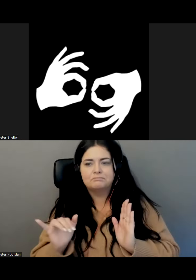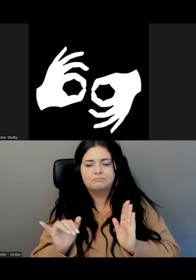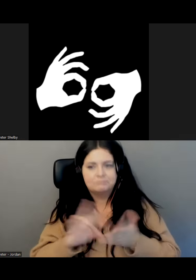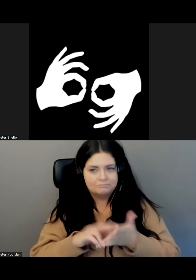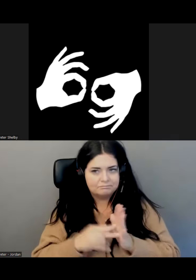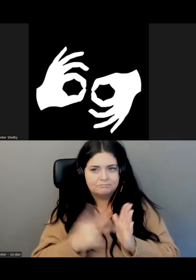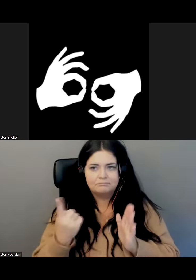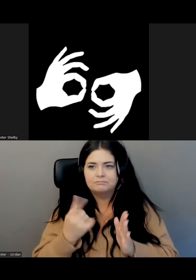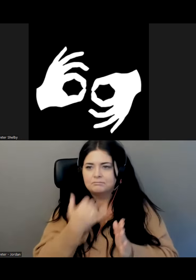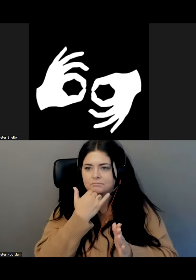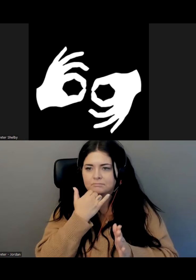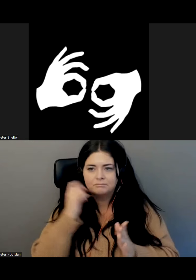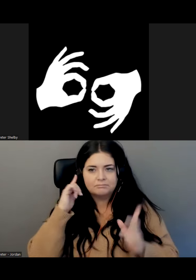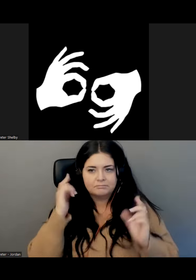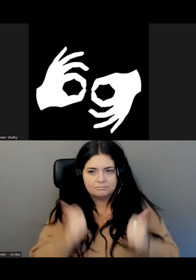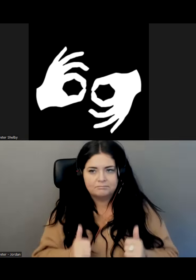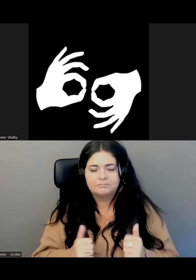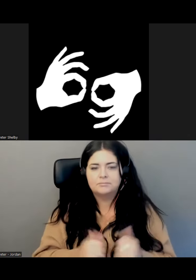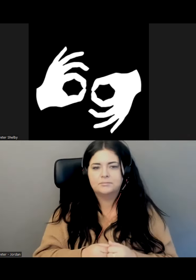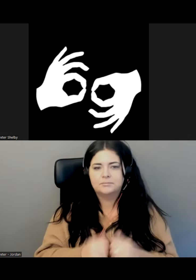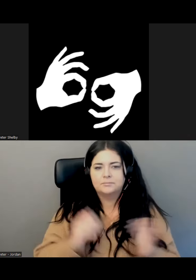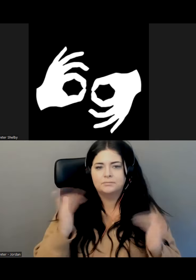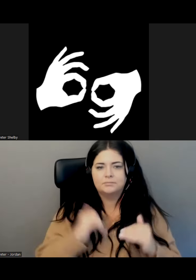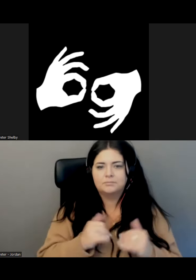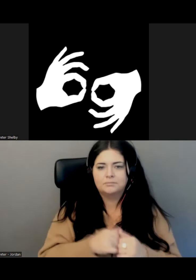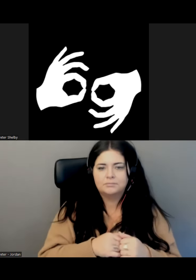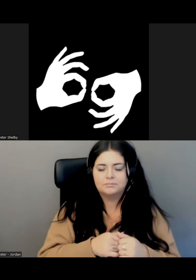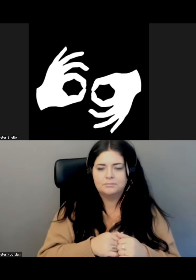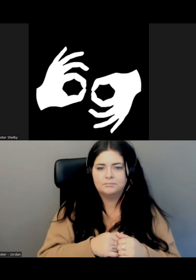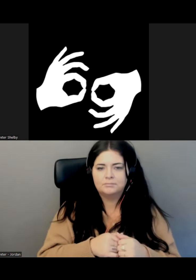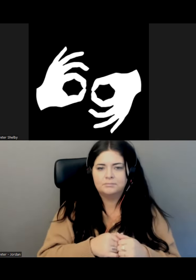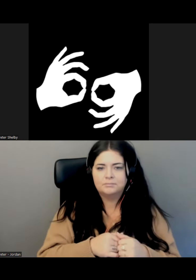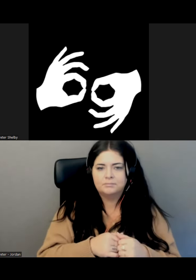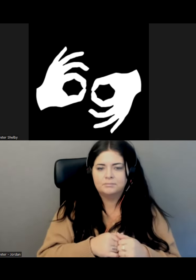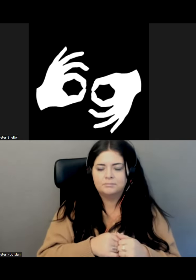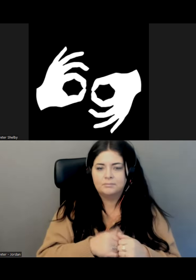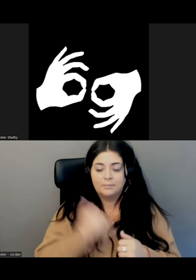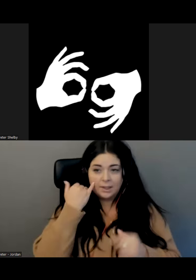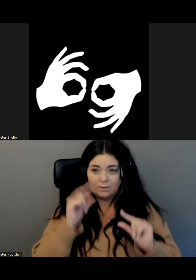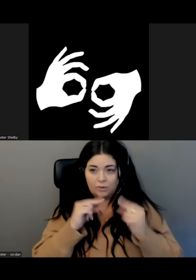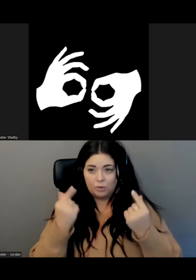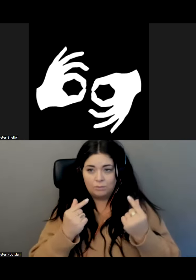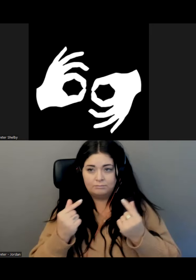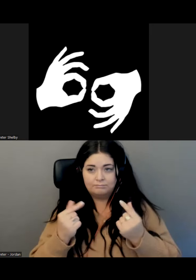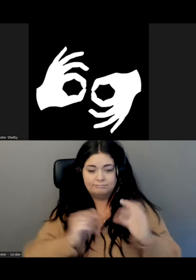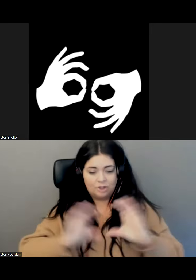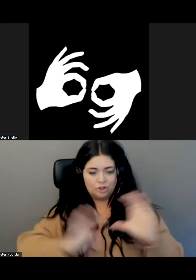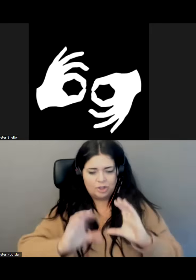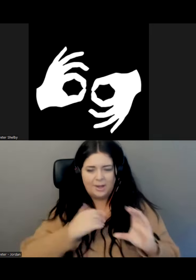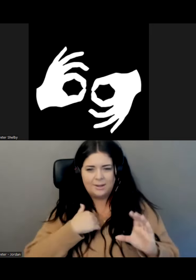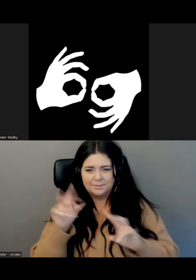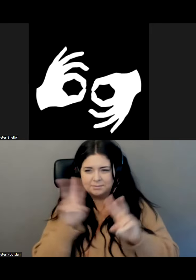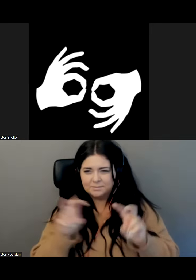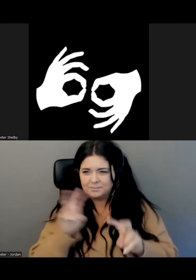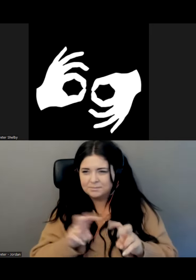impairment or an issue with your hearing. Difficulty following conversations in a group setting. A really common thing